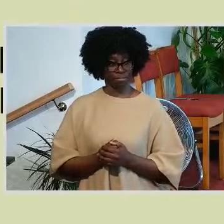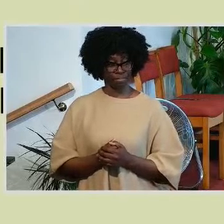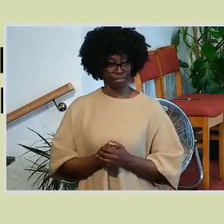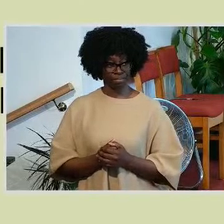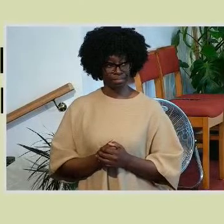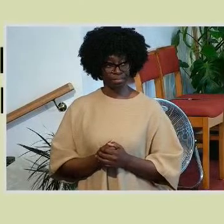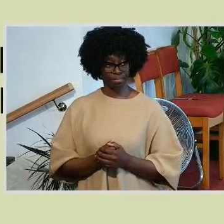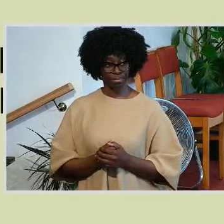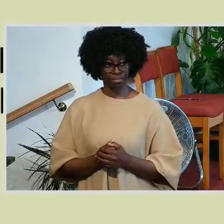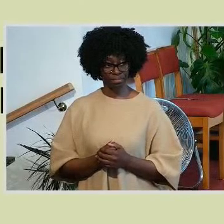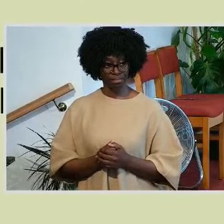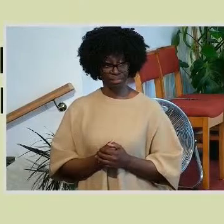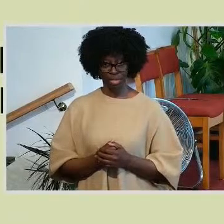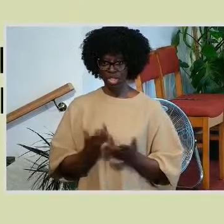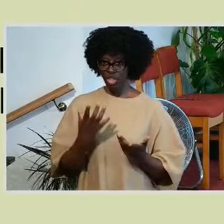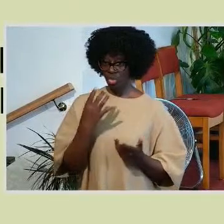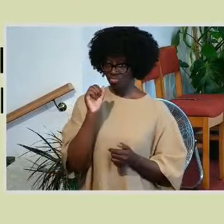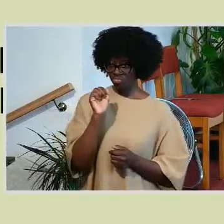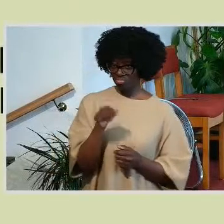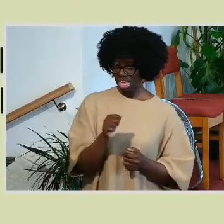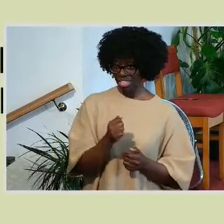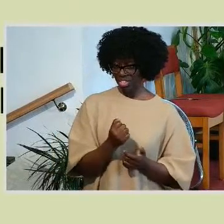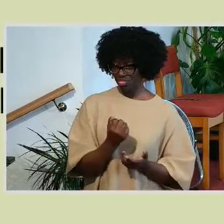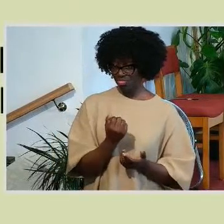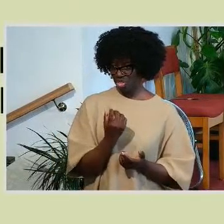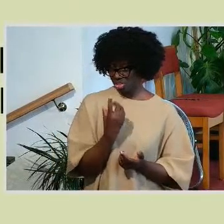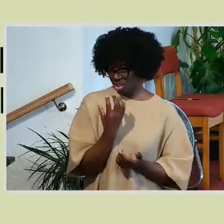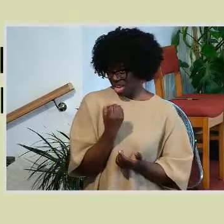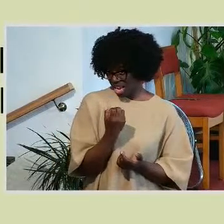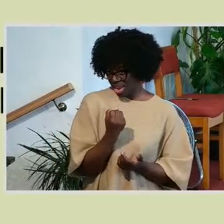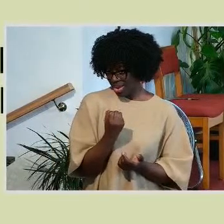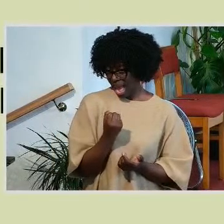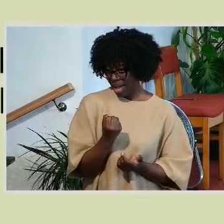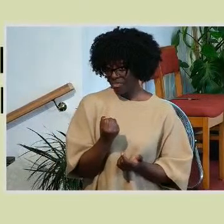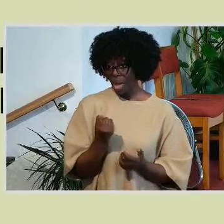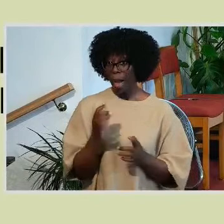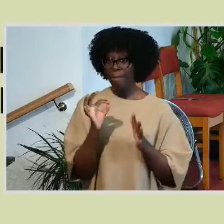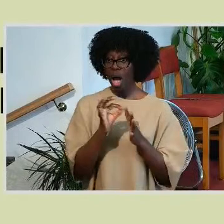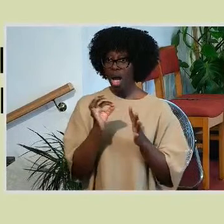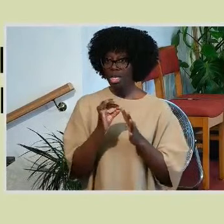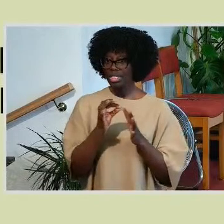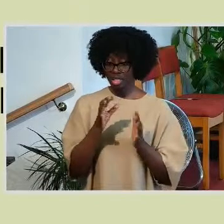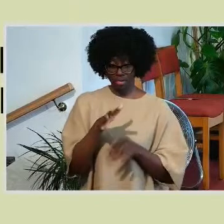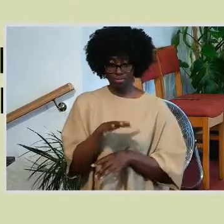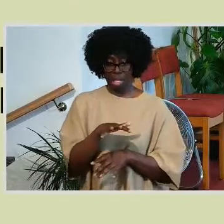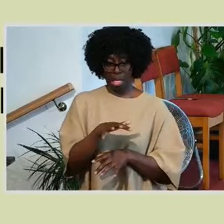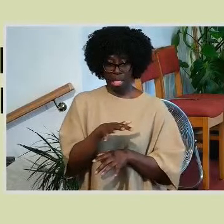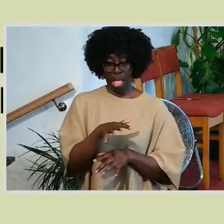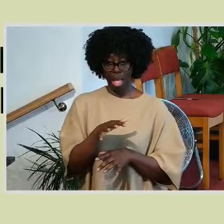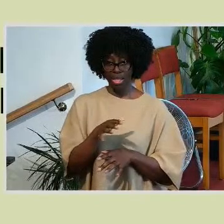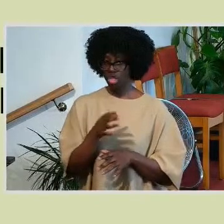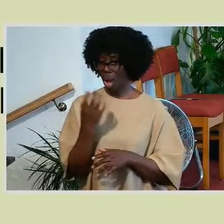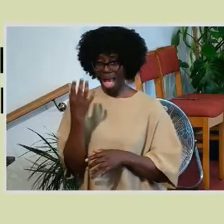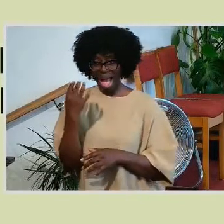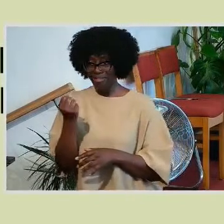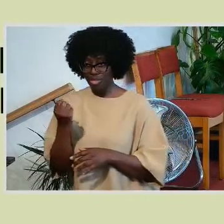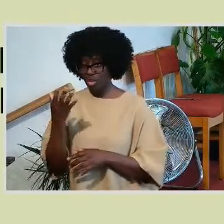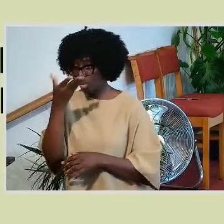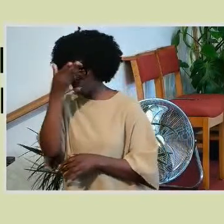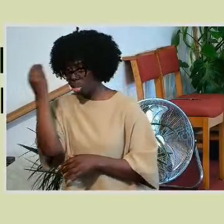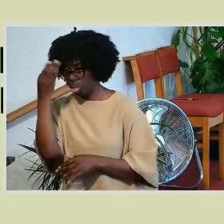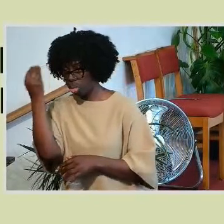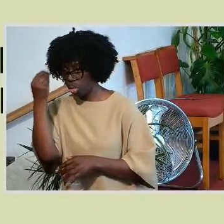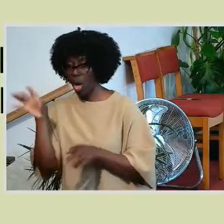Parkinson's. But you can have Parkinson's disease without having the memory problems. Does that make sense?